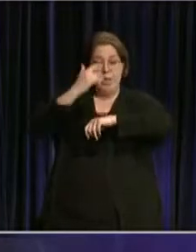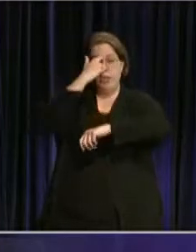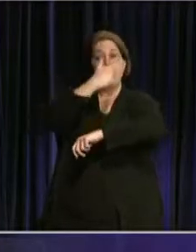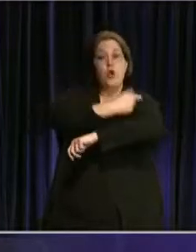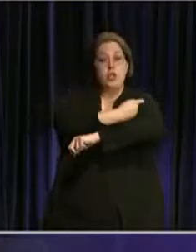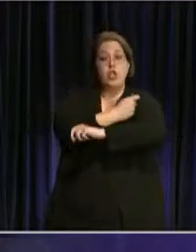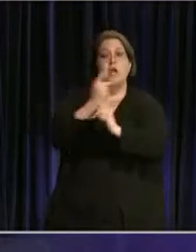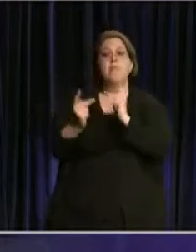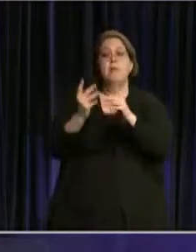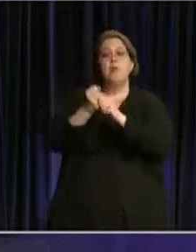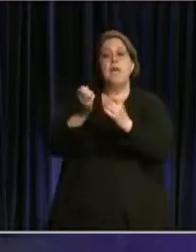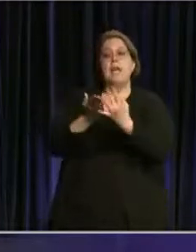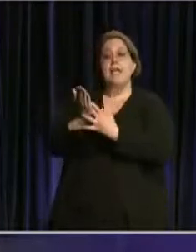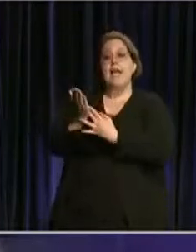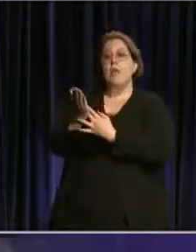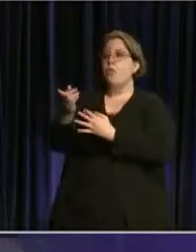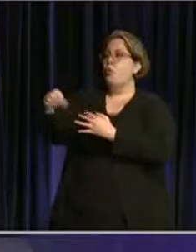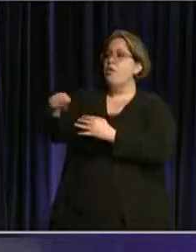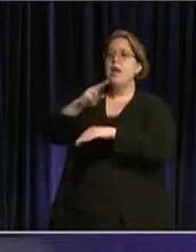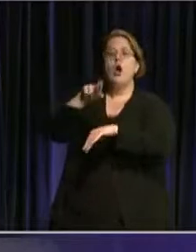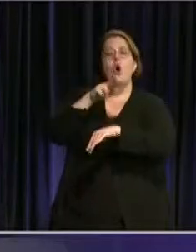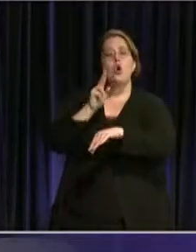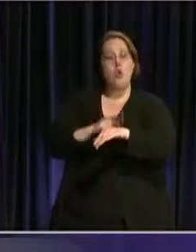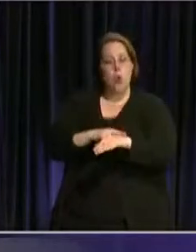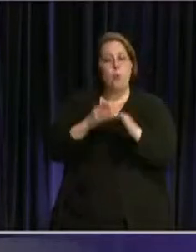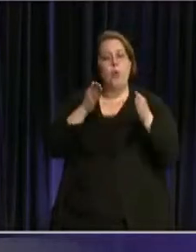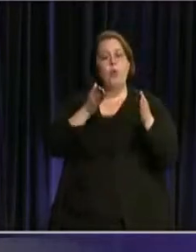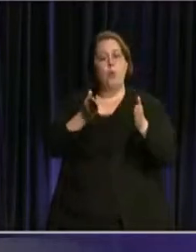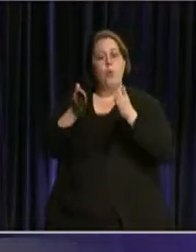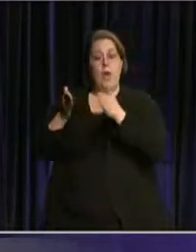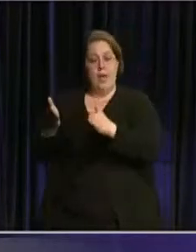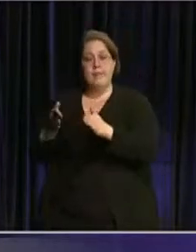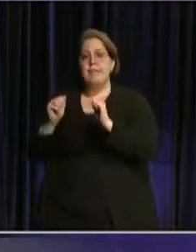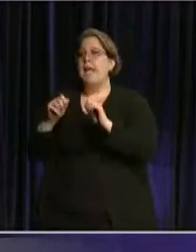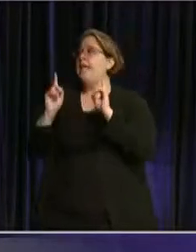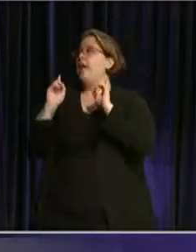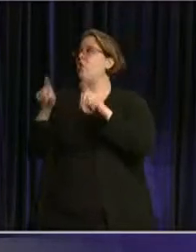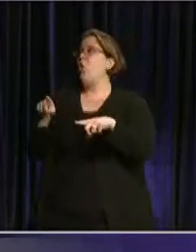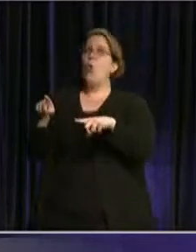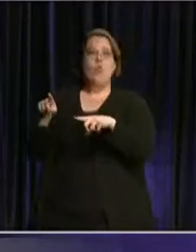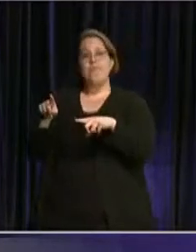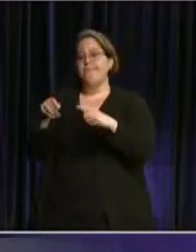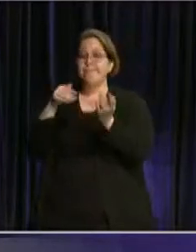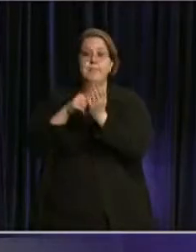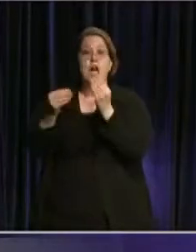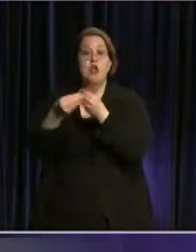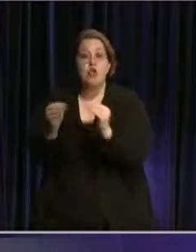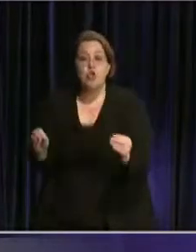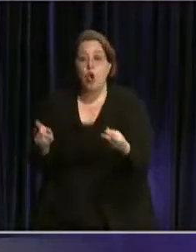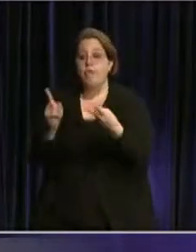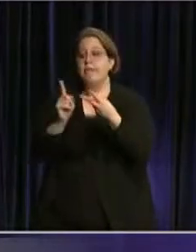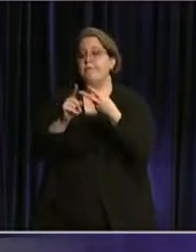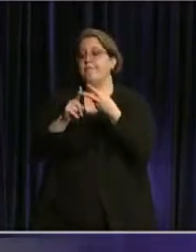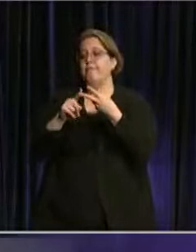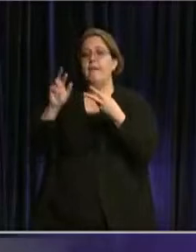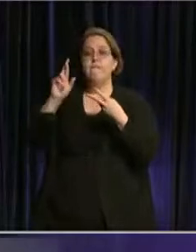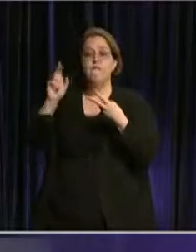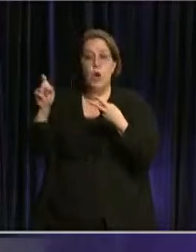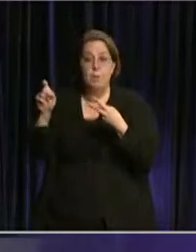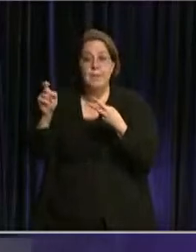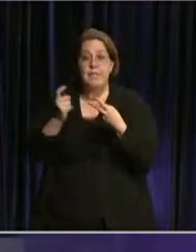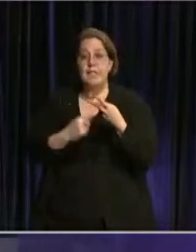people can get it through their normal sources. So they can go to their doctor's office, they can go to their